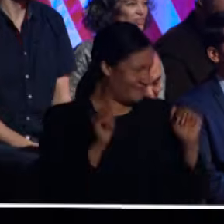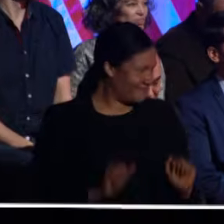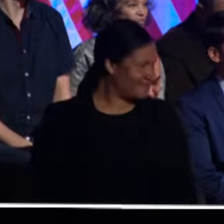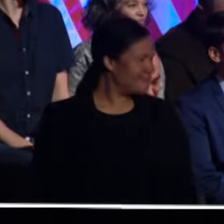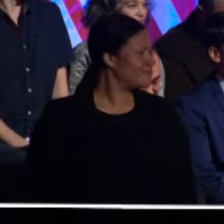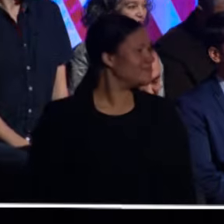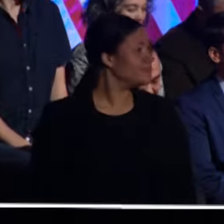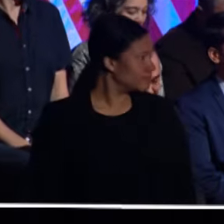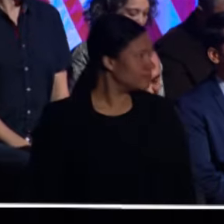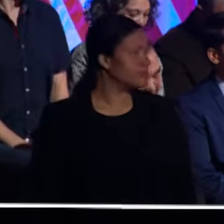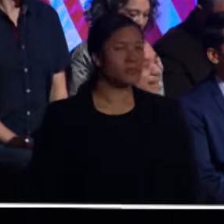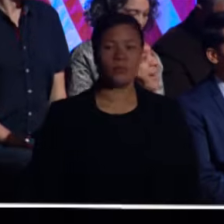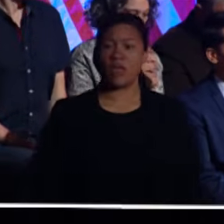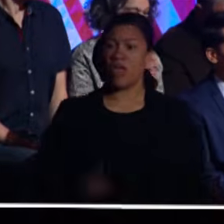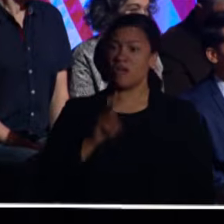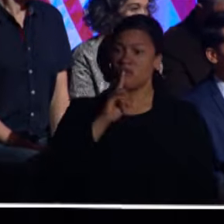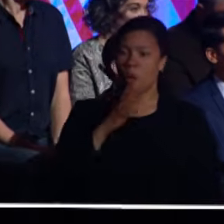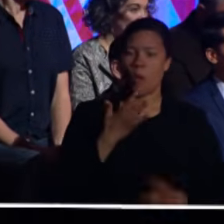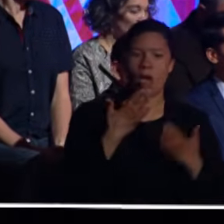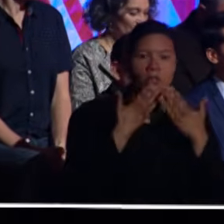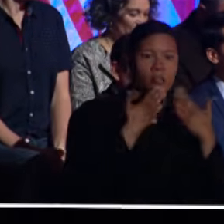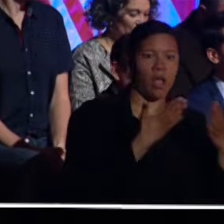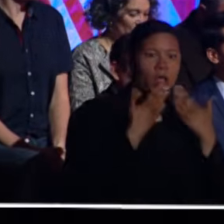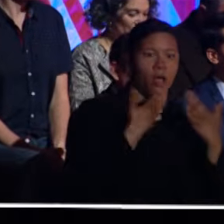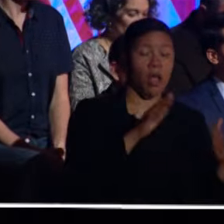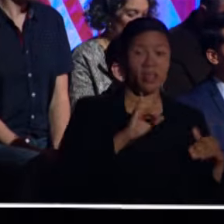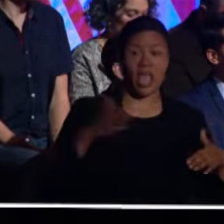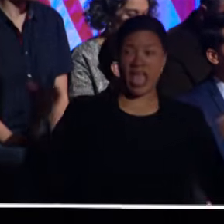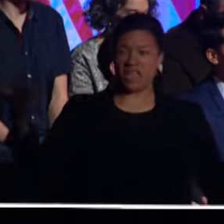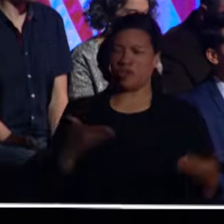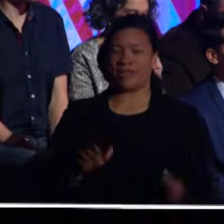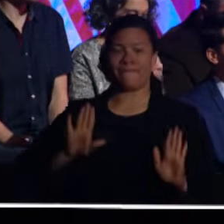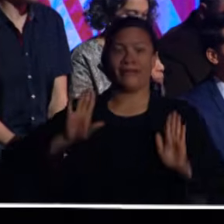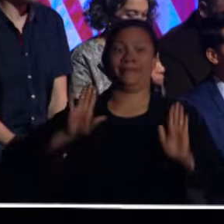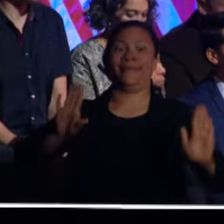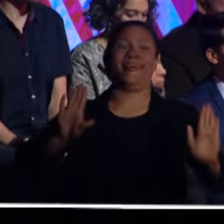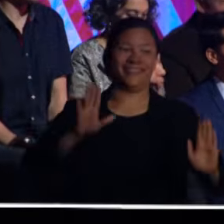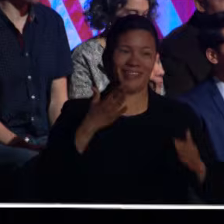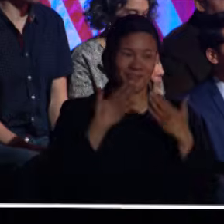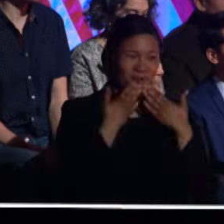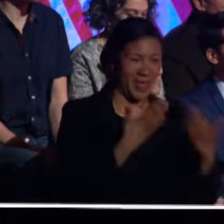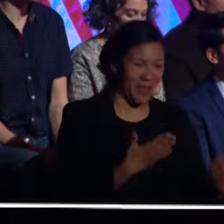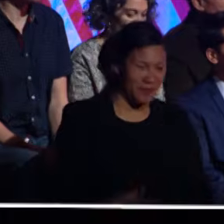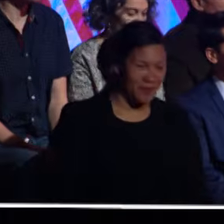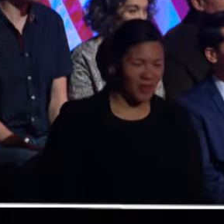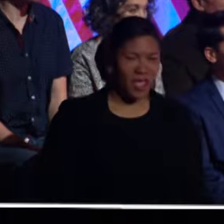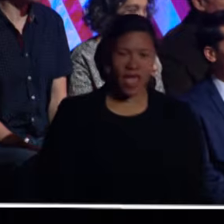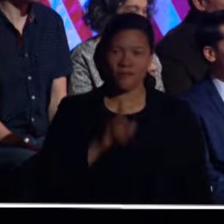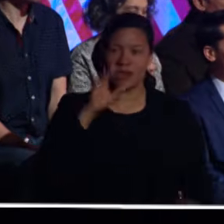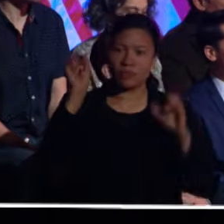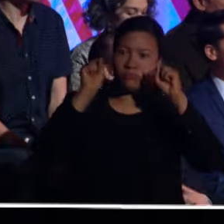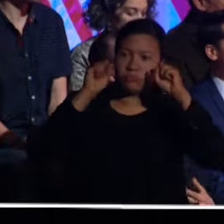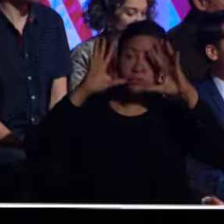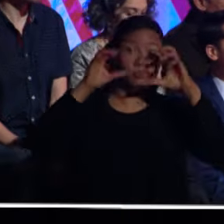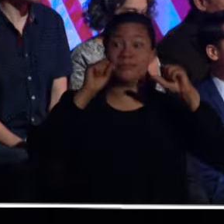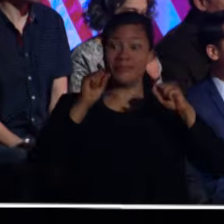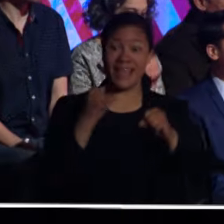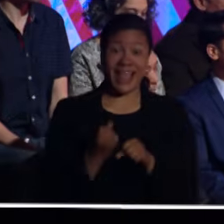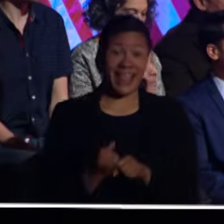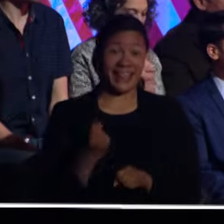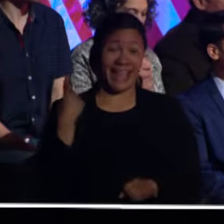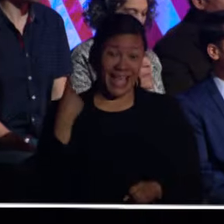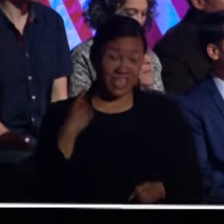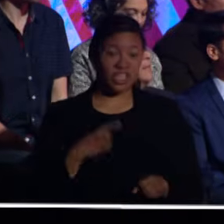And I want to thank her for that fantastic introduction. I was blown away at last year's Blacks